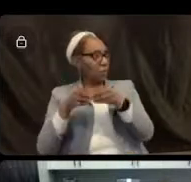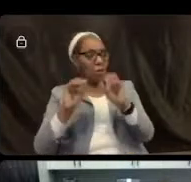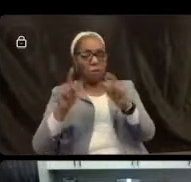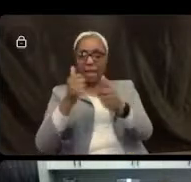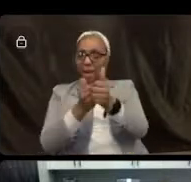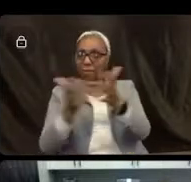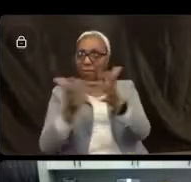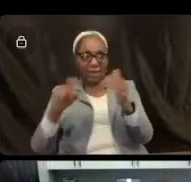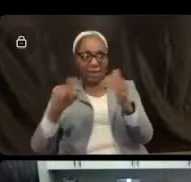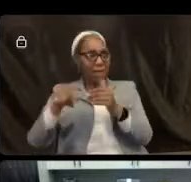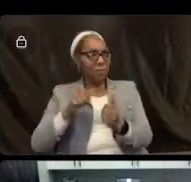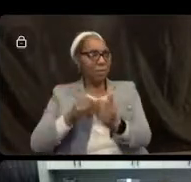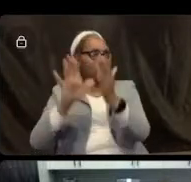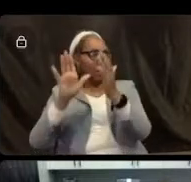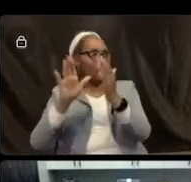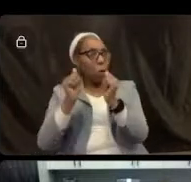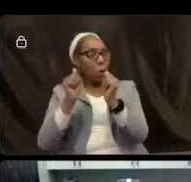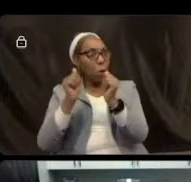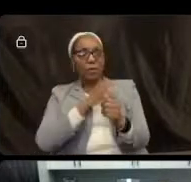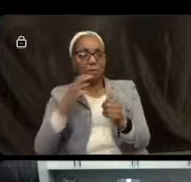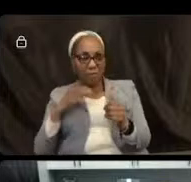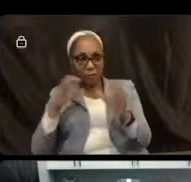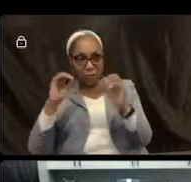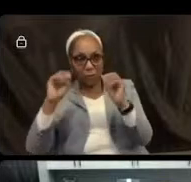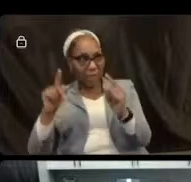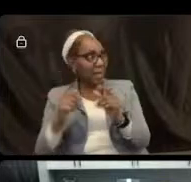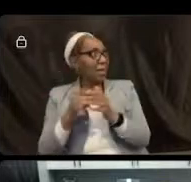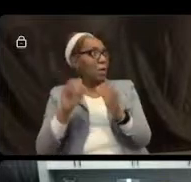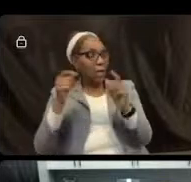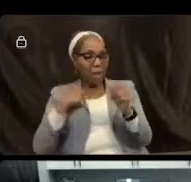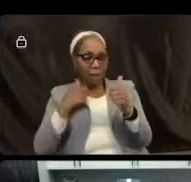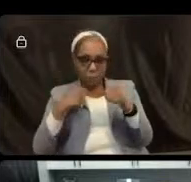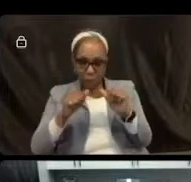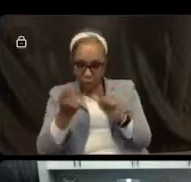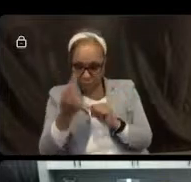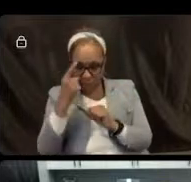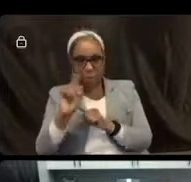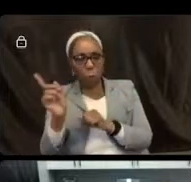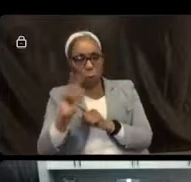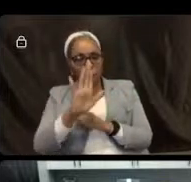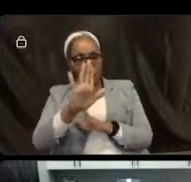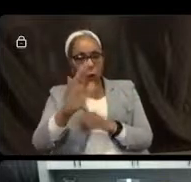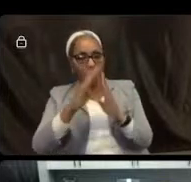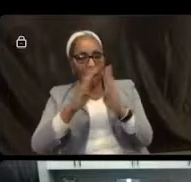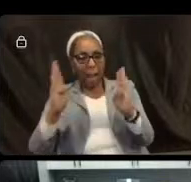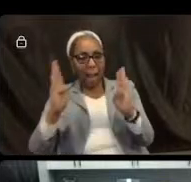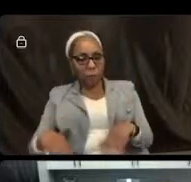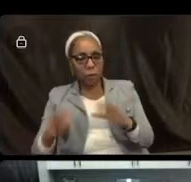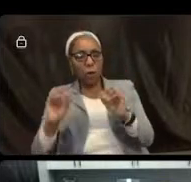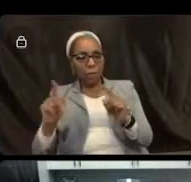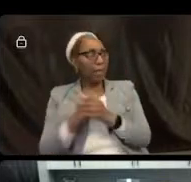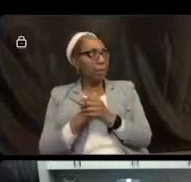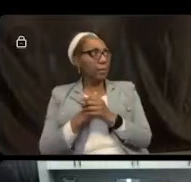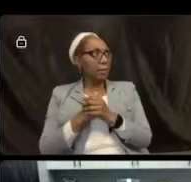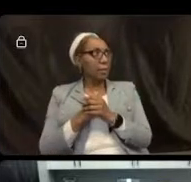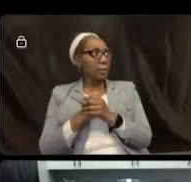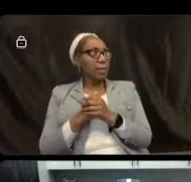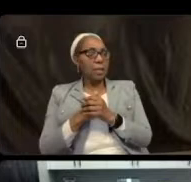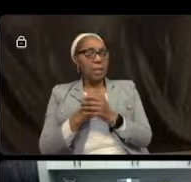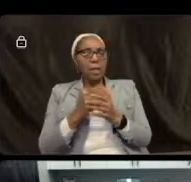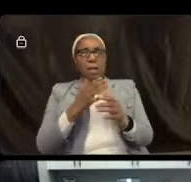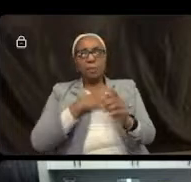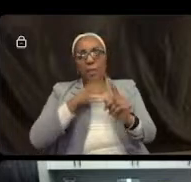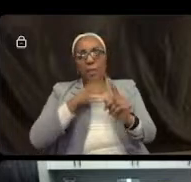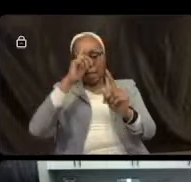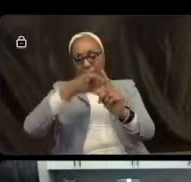Everything has to be addressed to the commission. Okay, I'm trying to understand where she's at. Okay. So the intent,